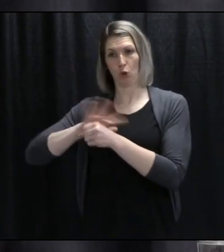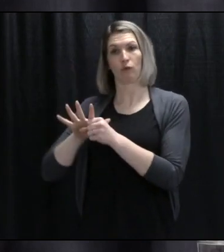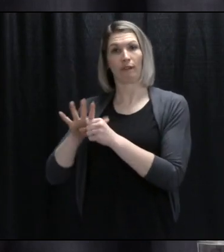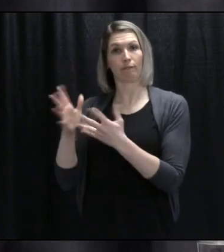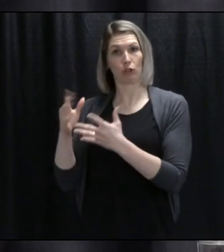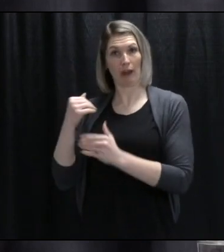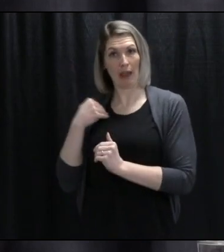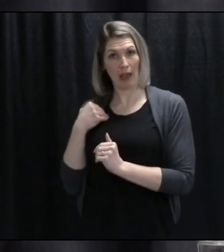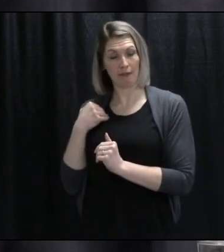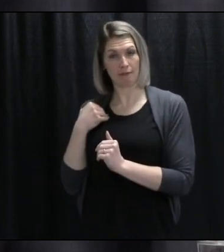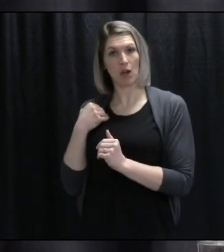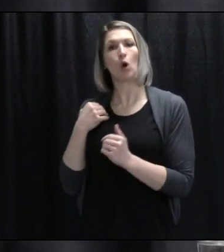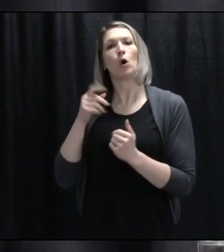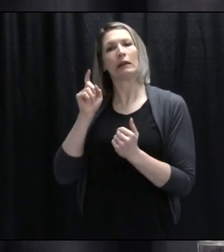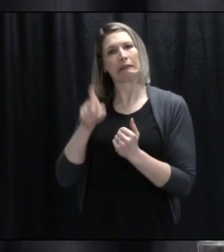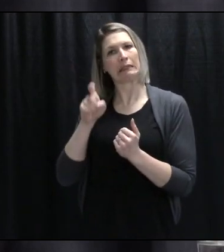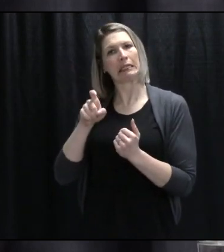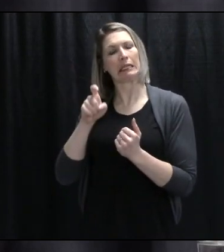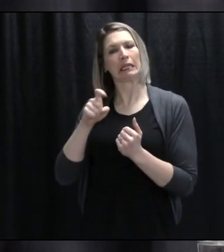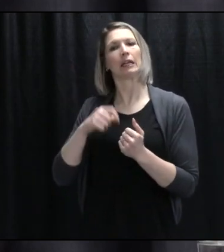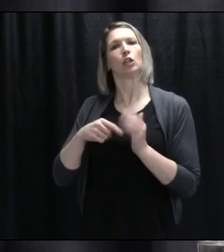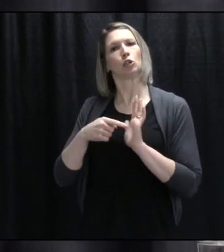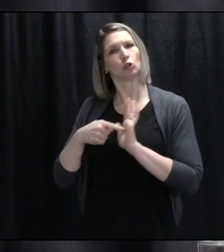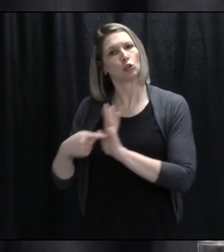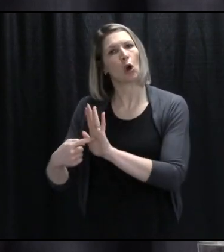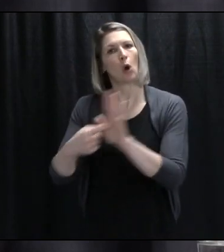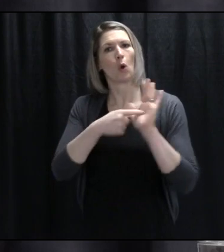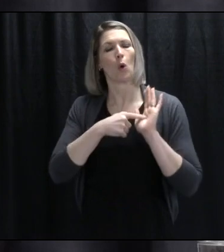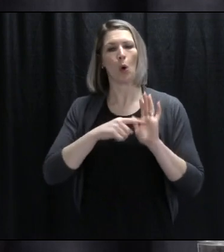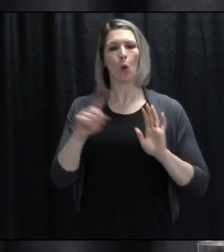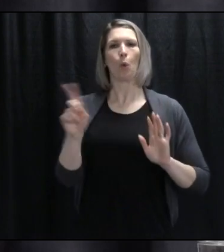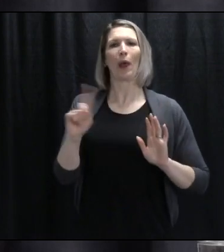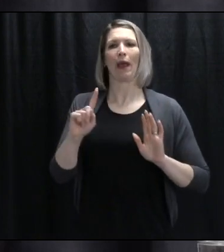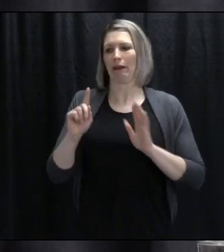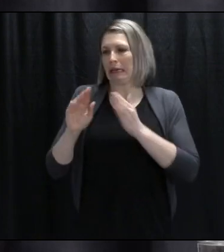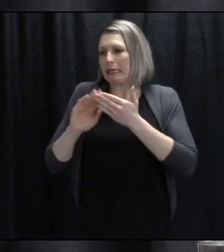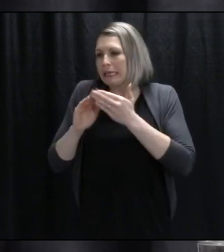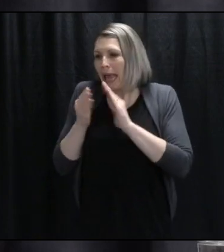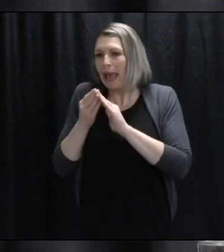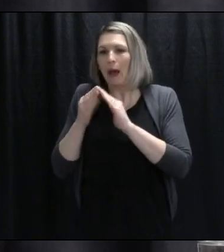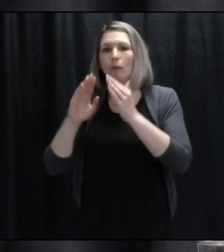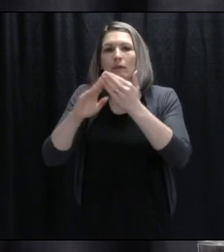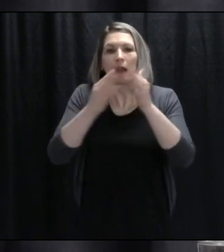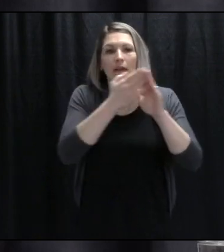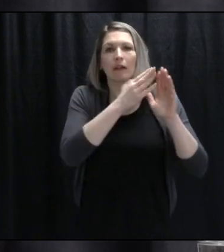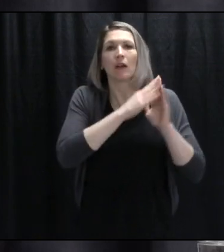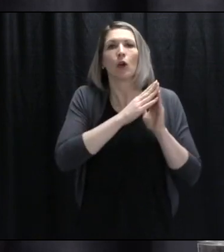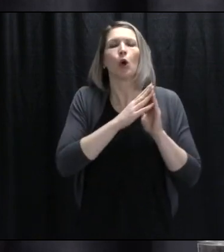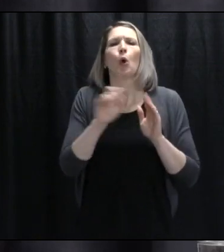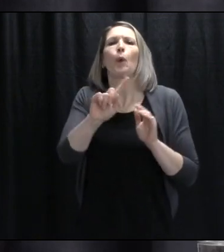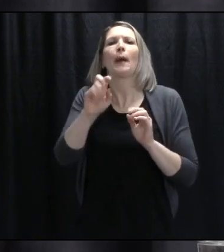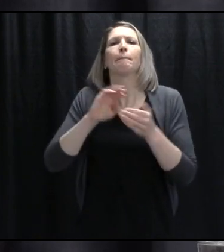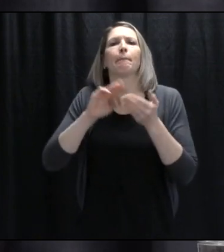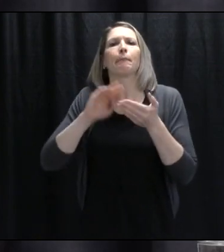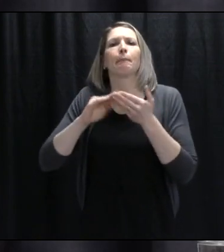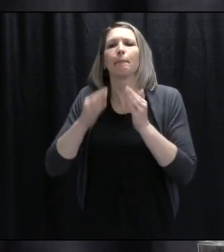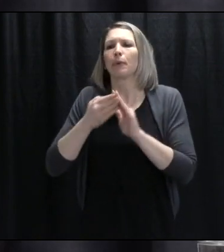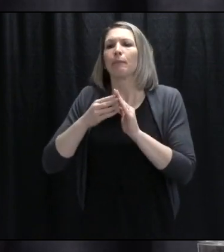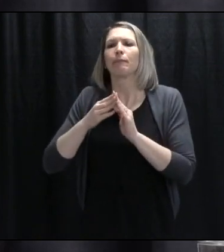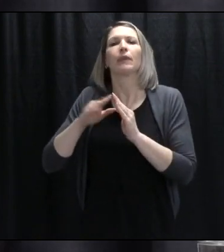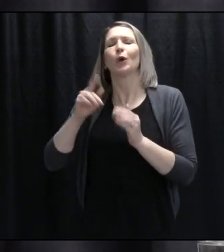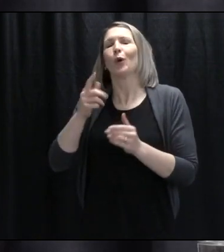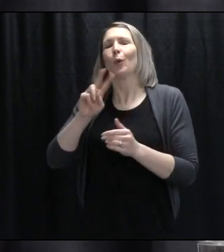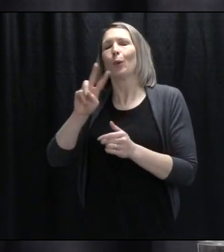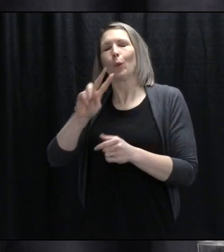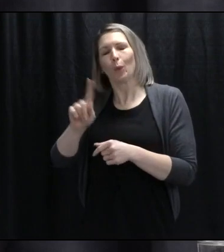is a disease that is no respecter of geography. It is not the towny virus. It's not a metro issue. There are